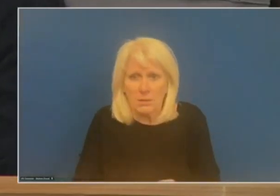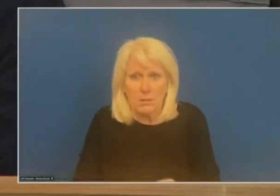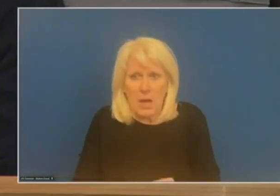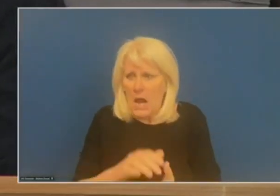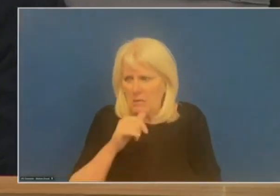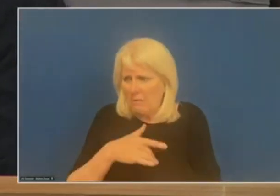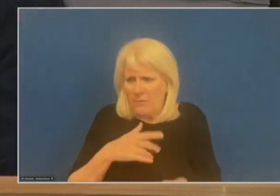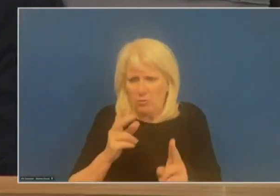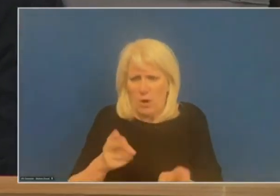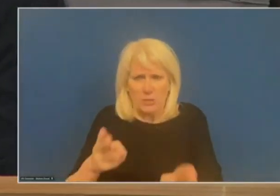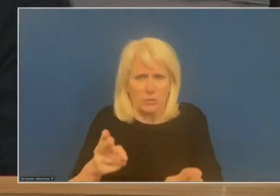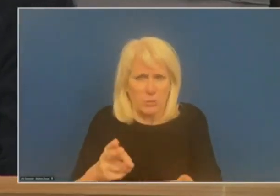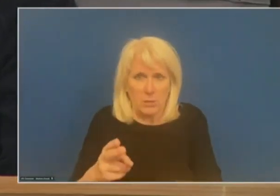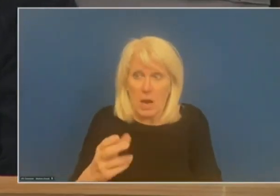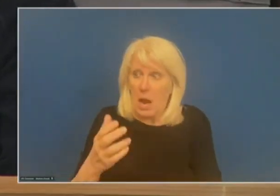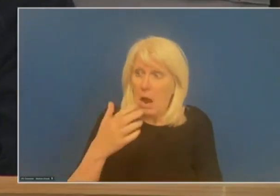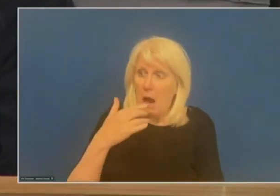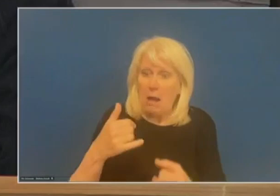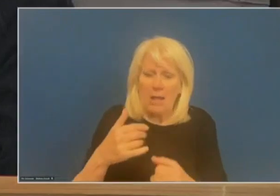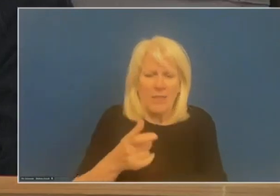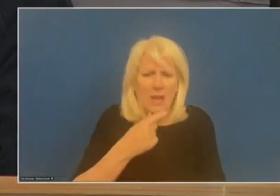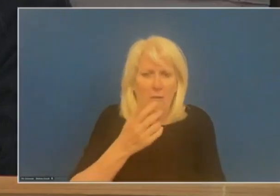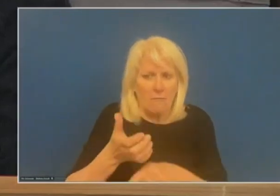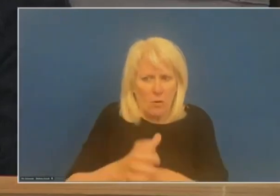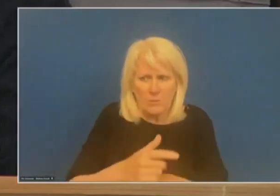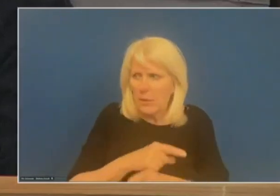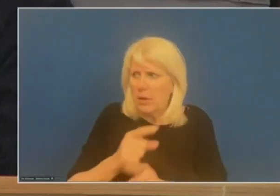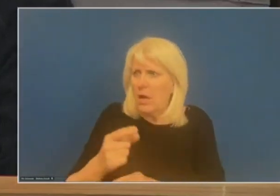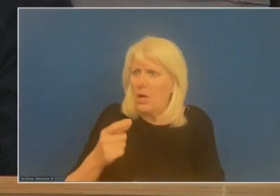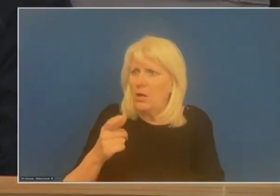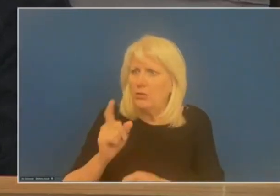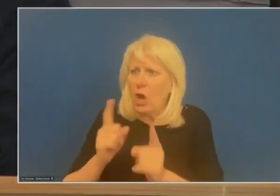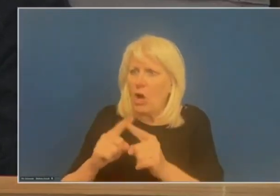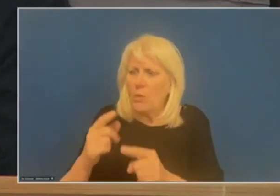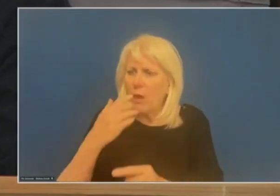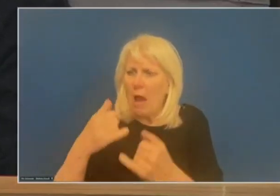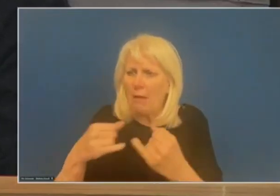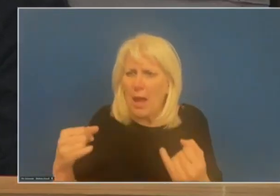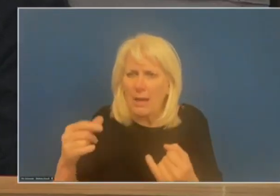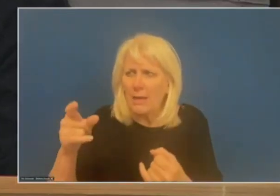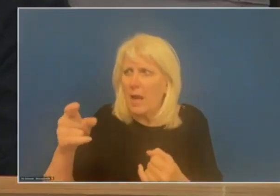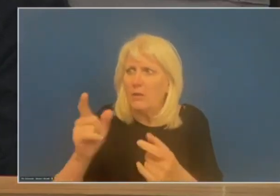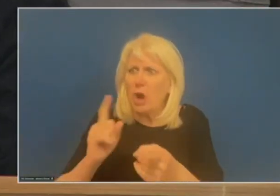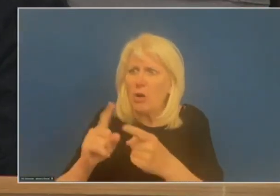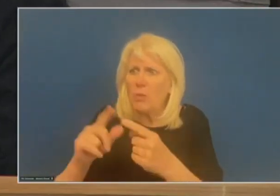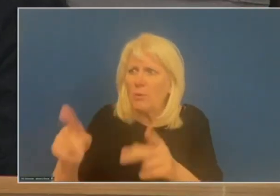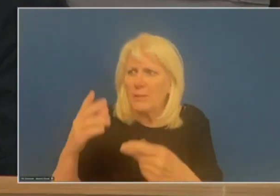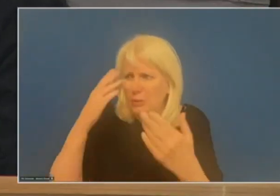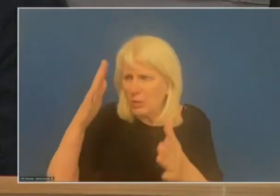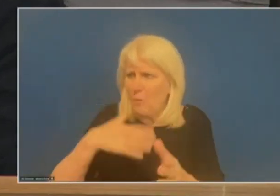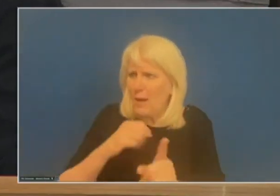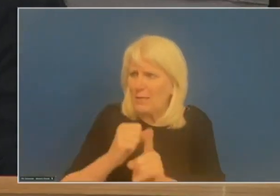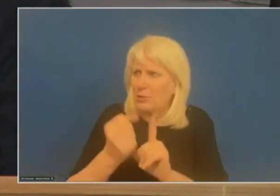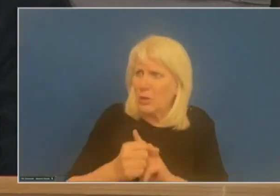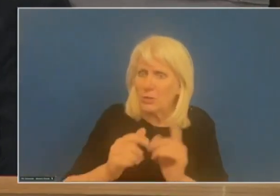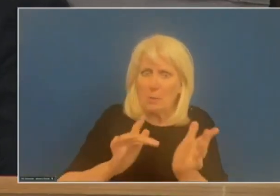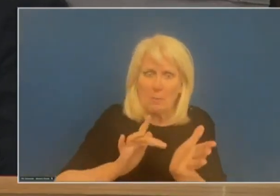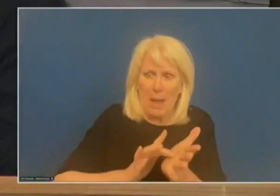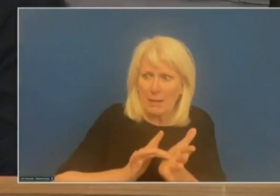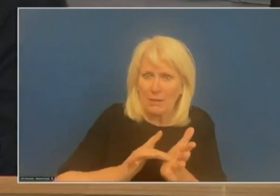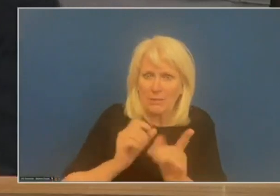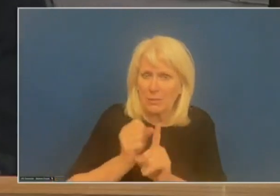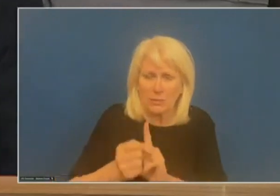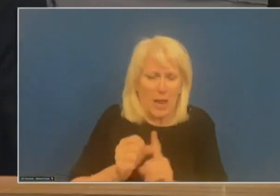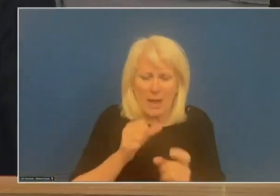a hotline to speak with somebody that do not know my situation, I cannot support